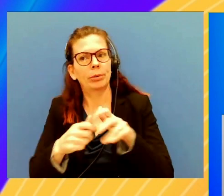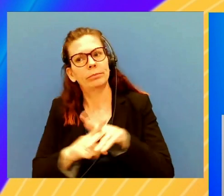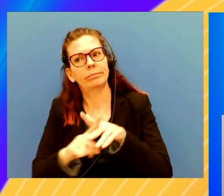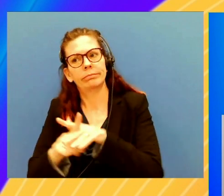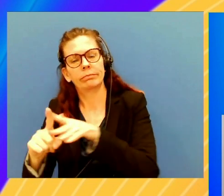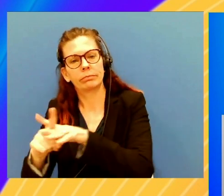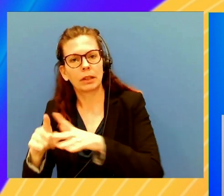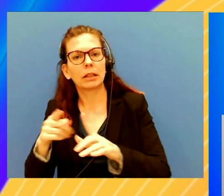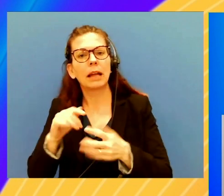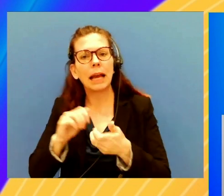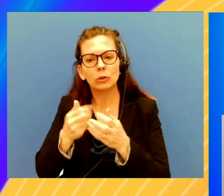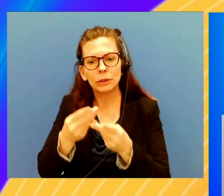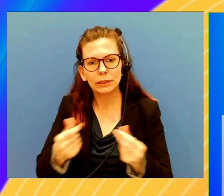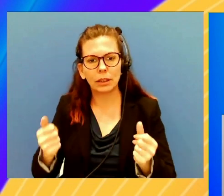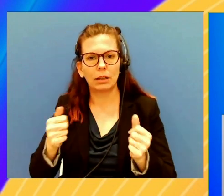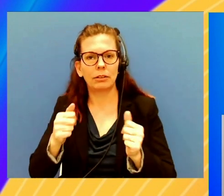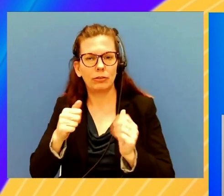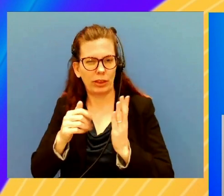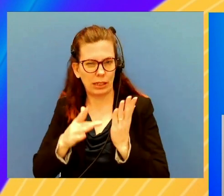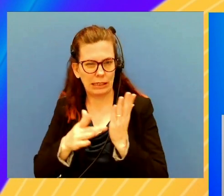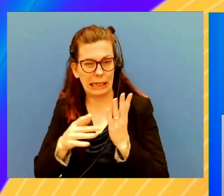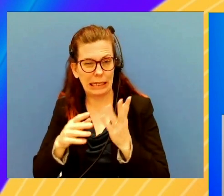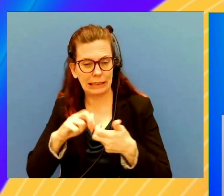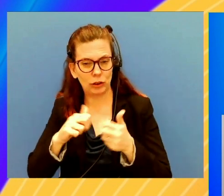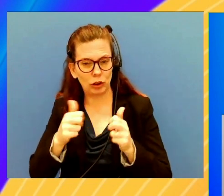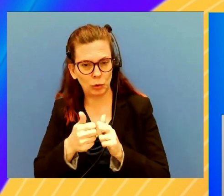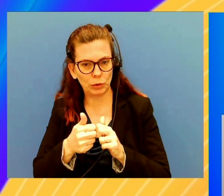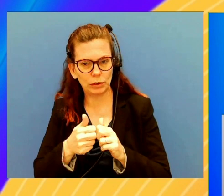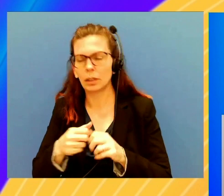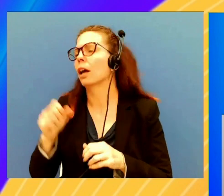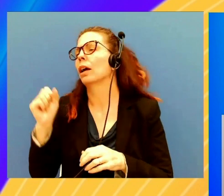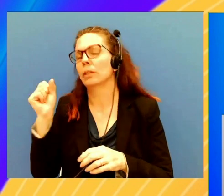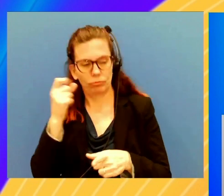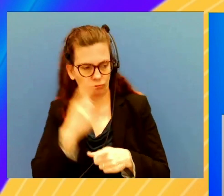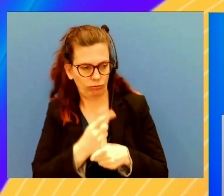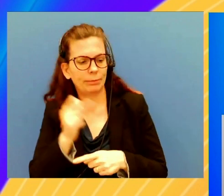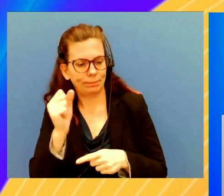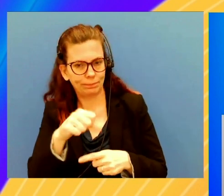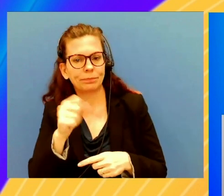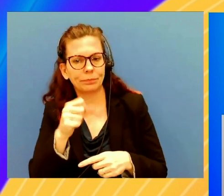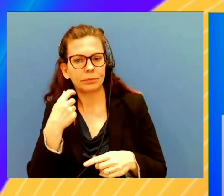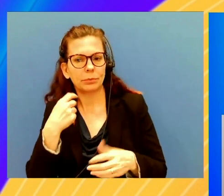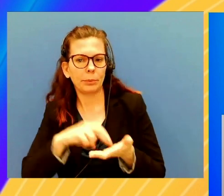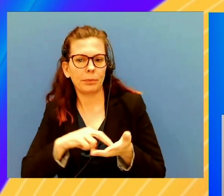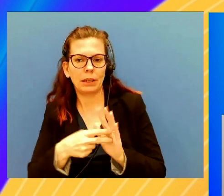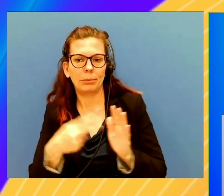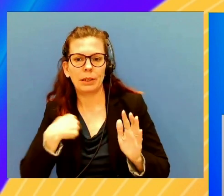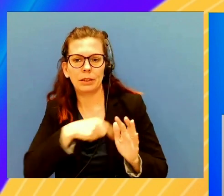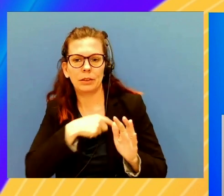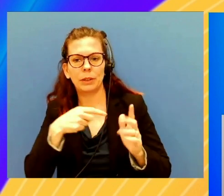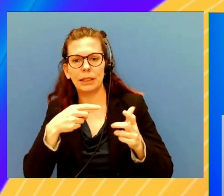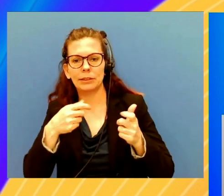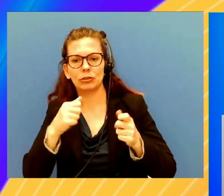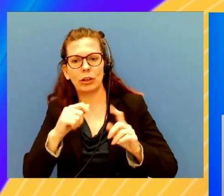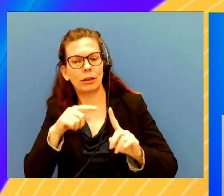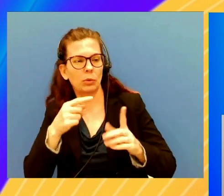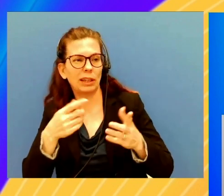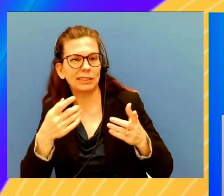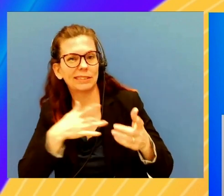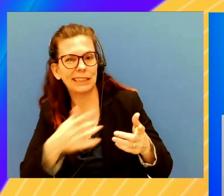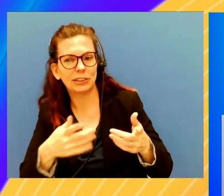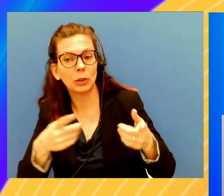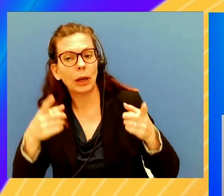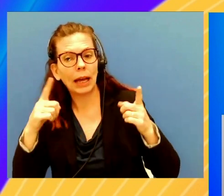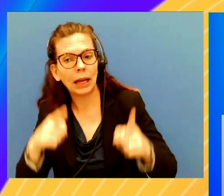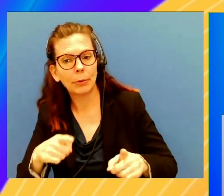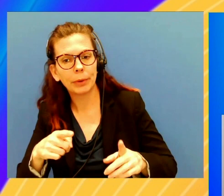these issues before they even occur? Yeah, absolutely. We always say the worst thing that can happen is for an end user